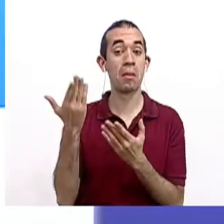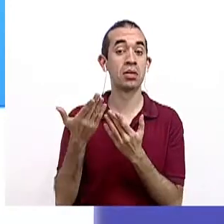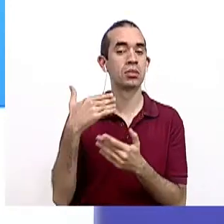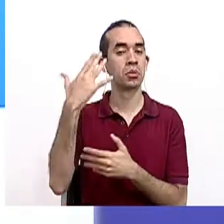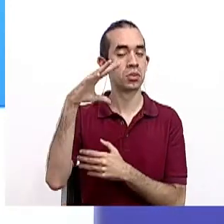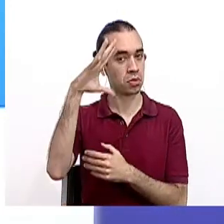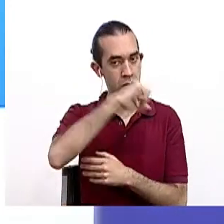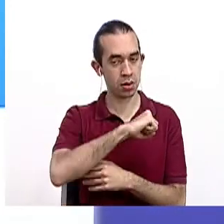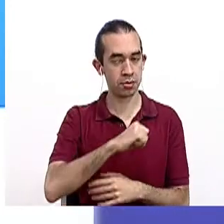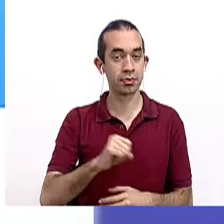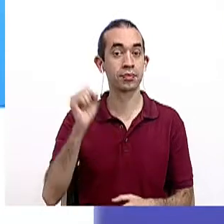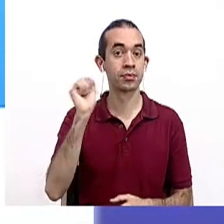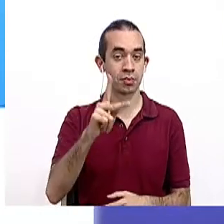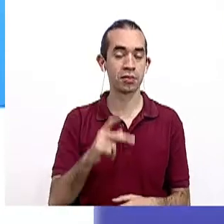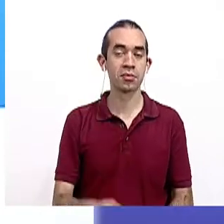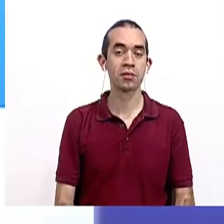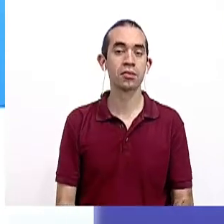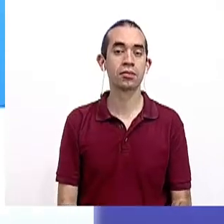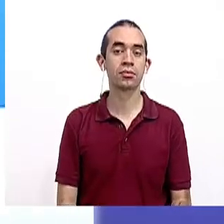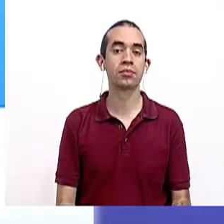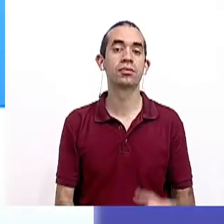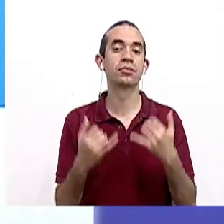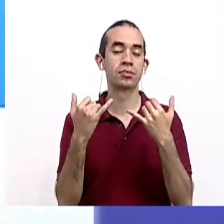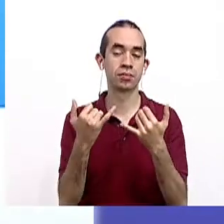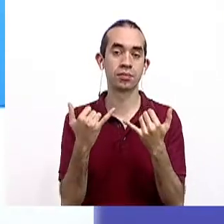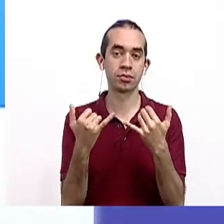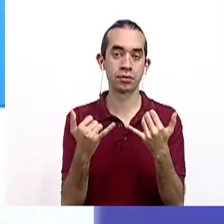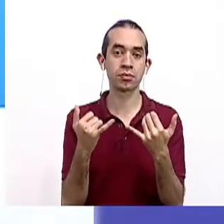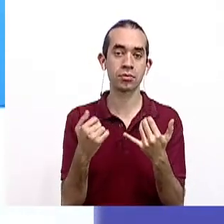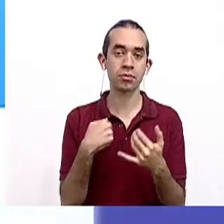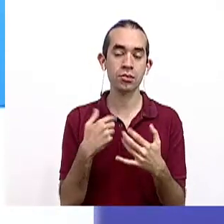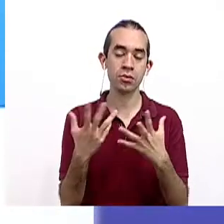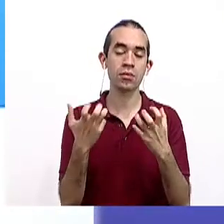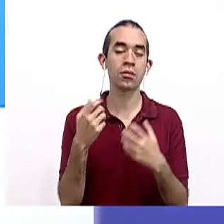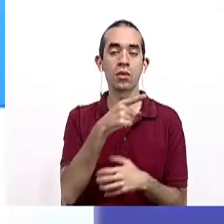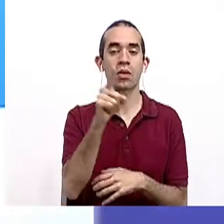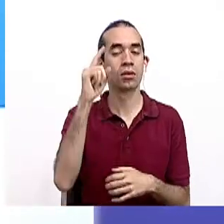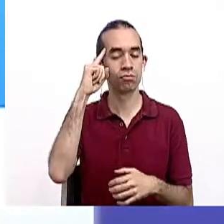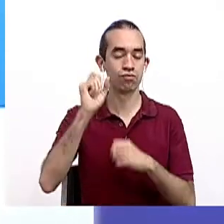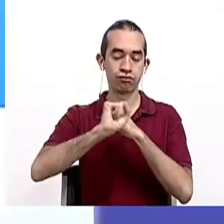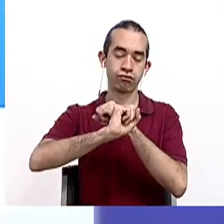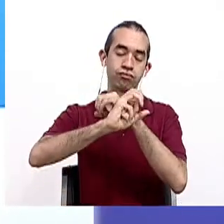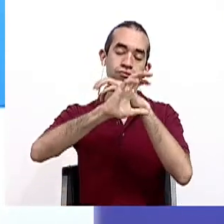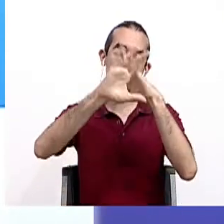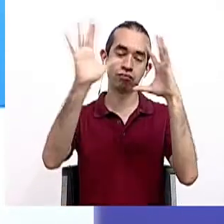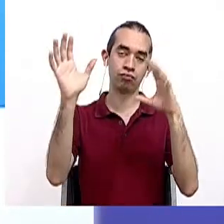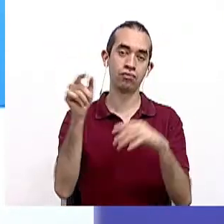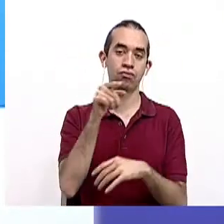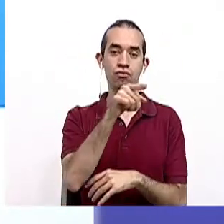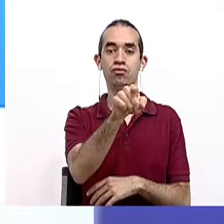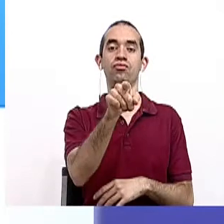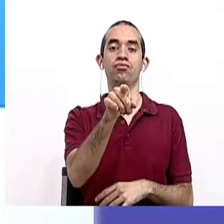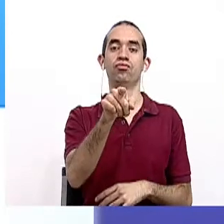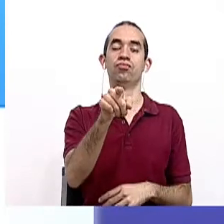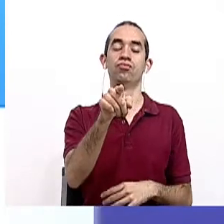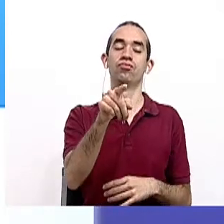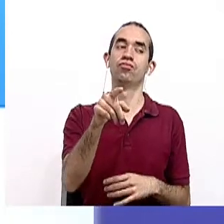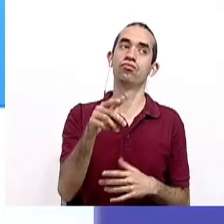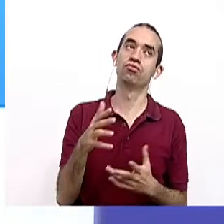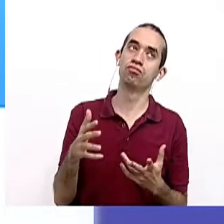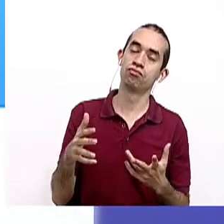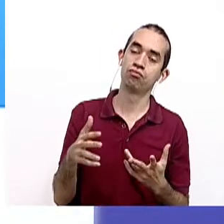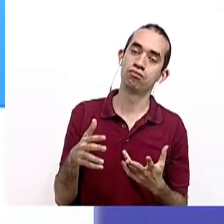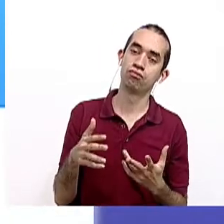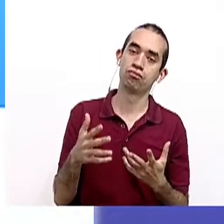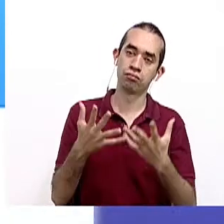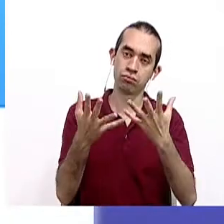right? Okay, but right now, I want you to imagine that you actually want